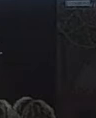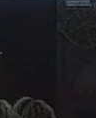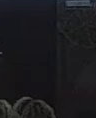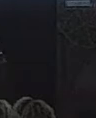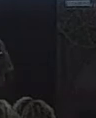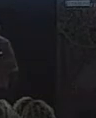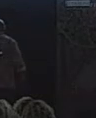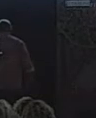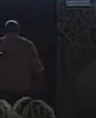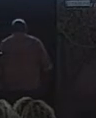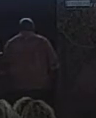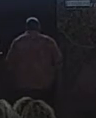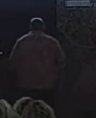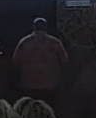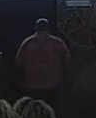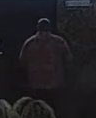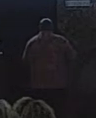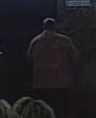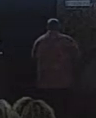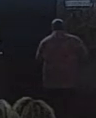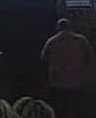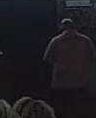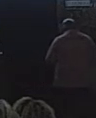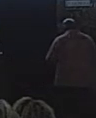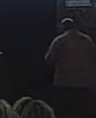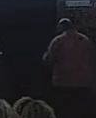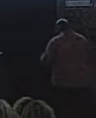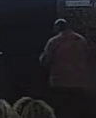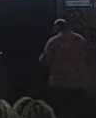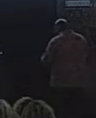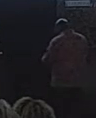I just want to be free